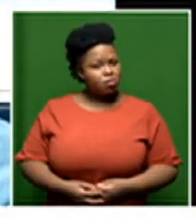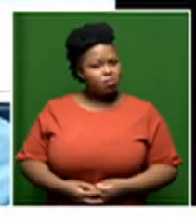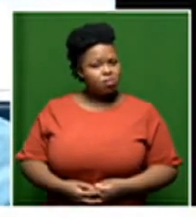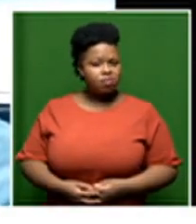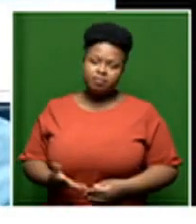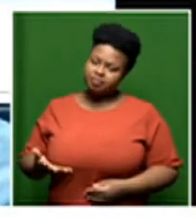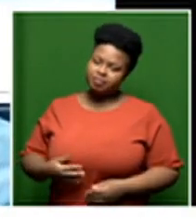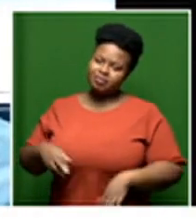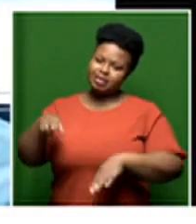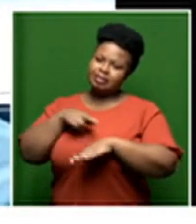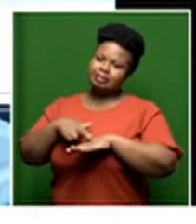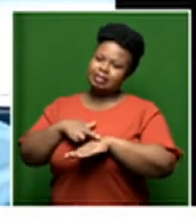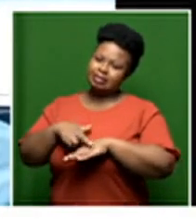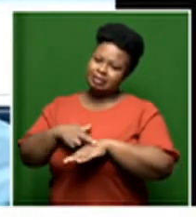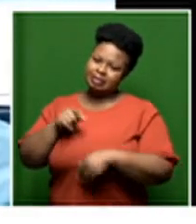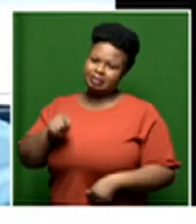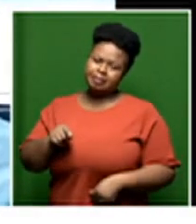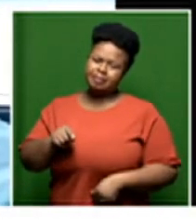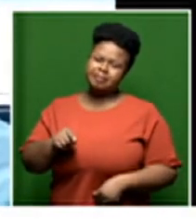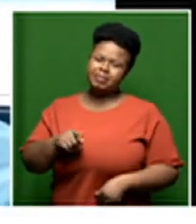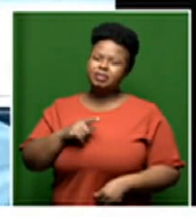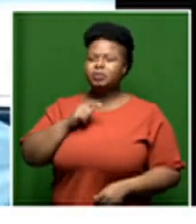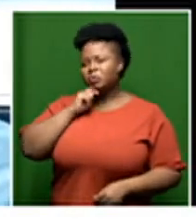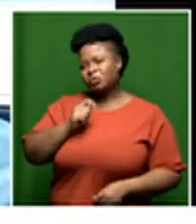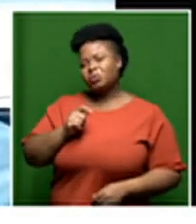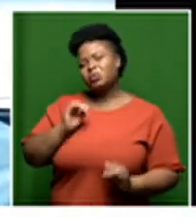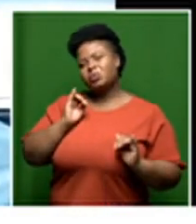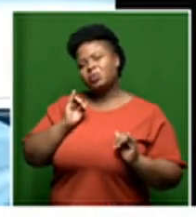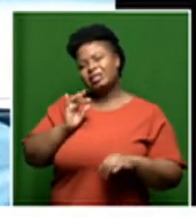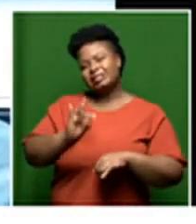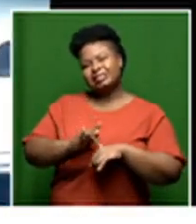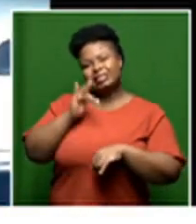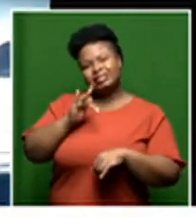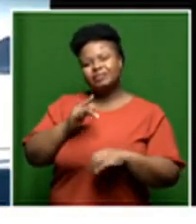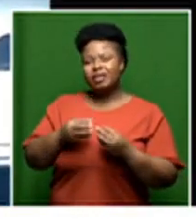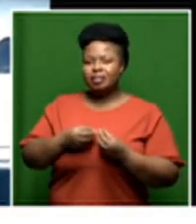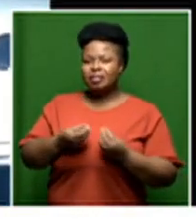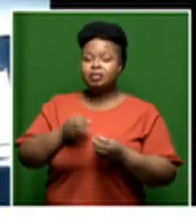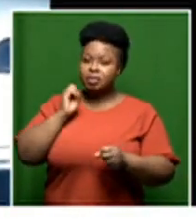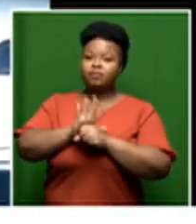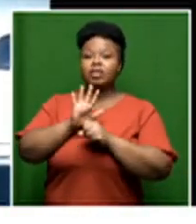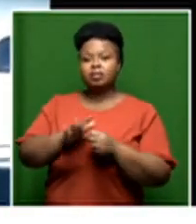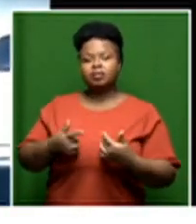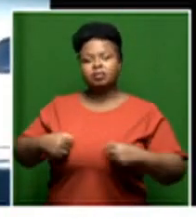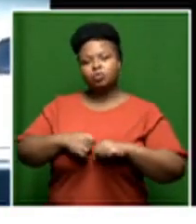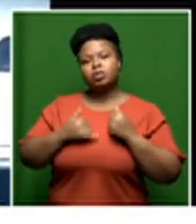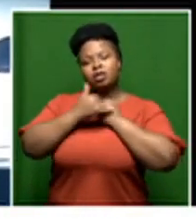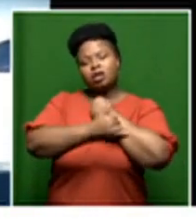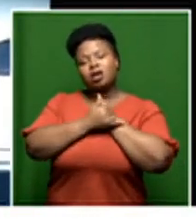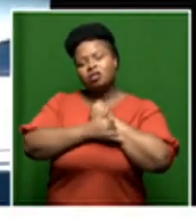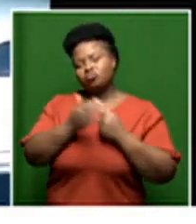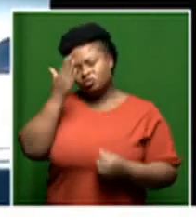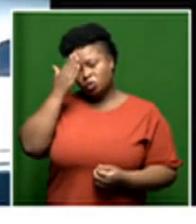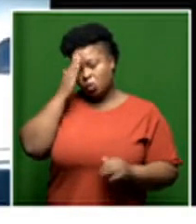And also racism, Valen, it's a very serious thing that's affected us as a country. We live in a sensitive country where